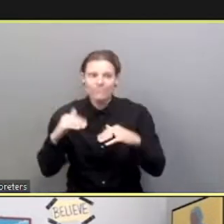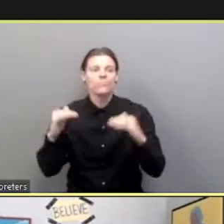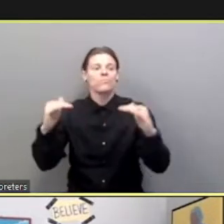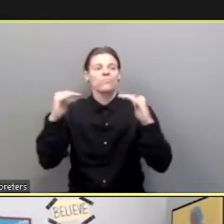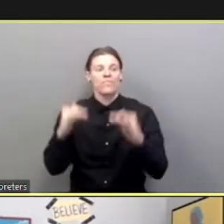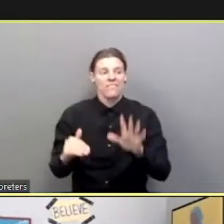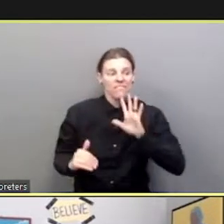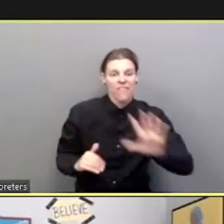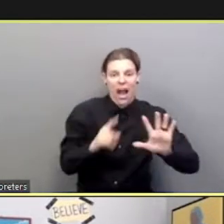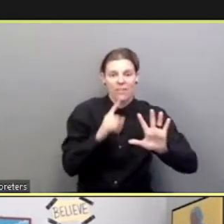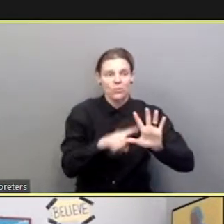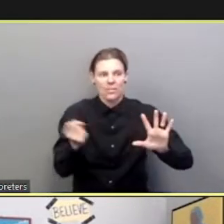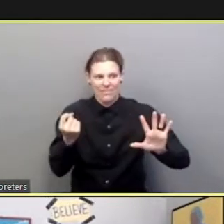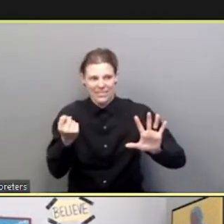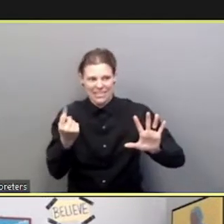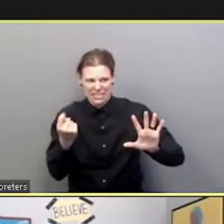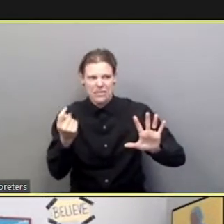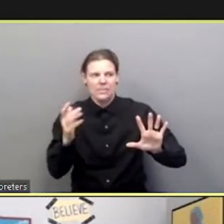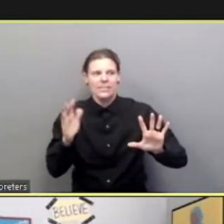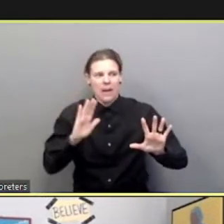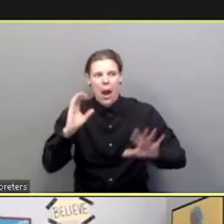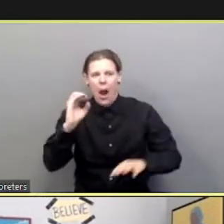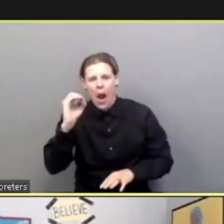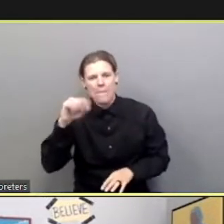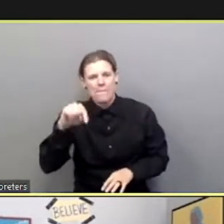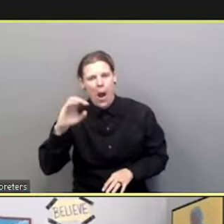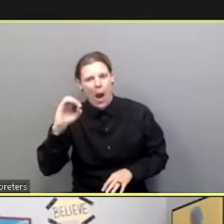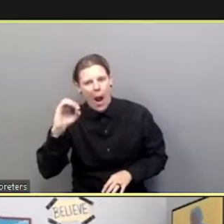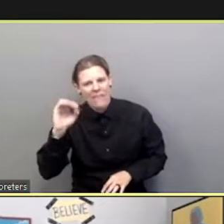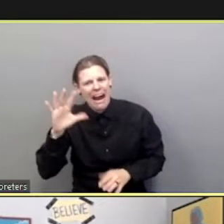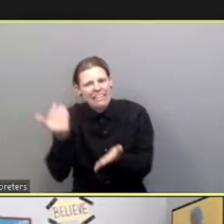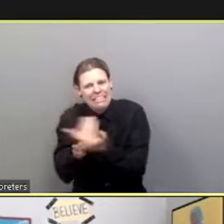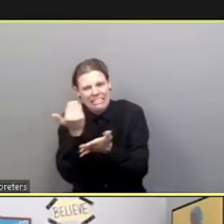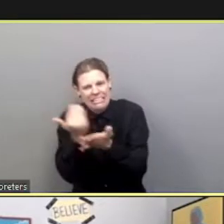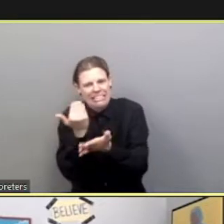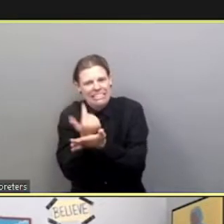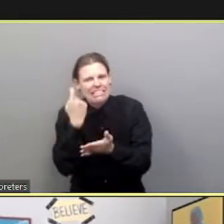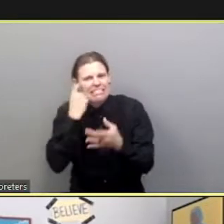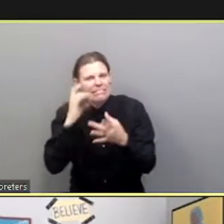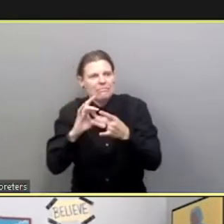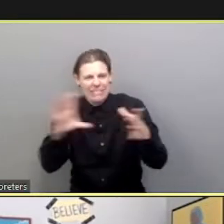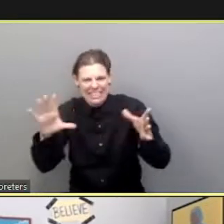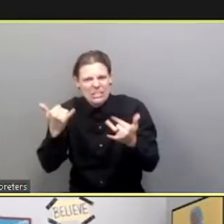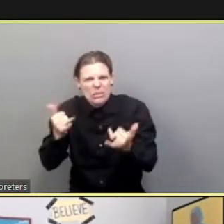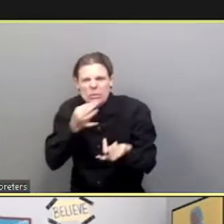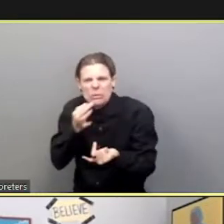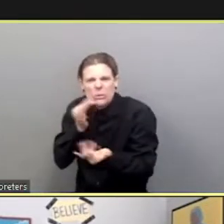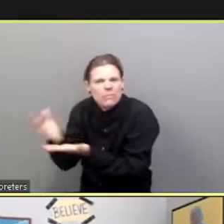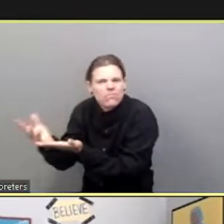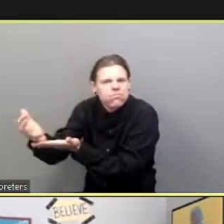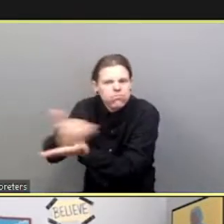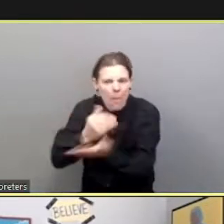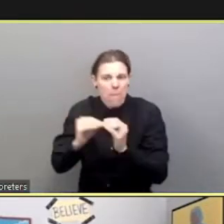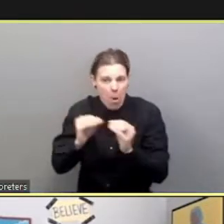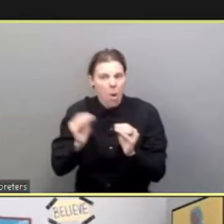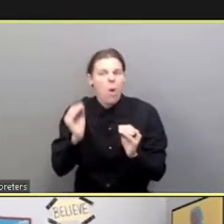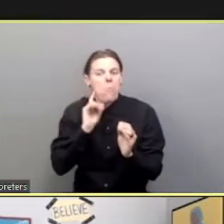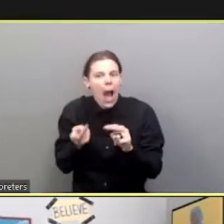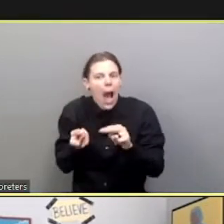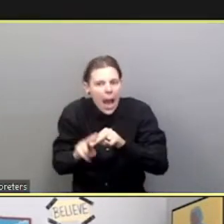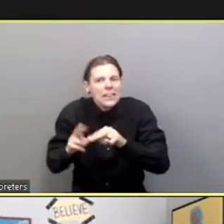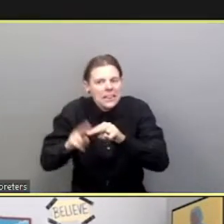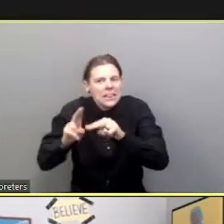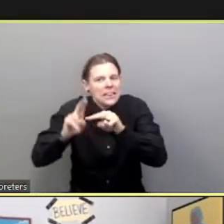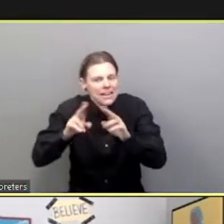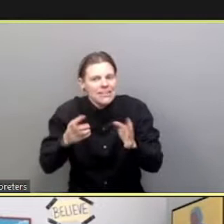data is slowly coming in, and so we'll have more to report on that. But kids have been getting vaccinated. Partially vaccinated